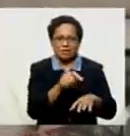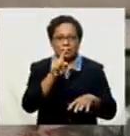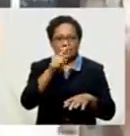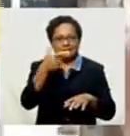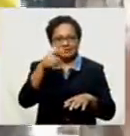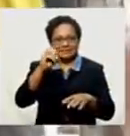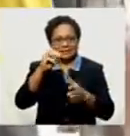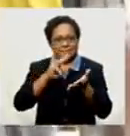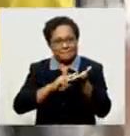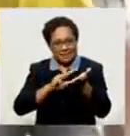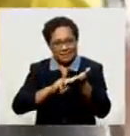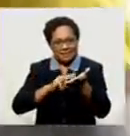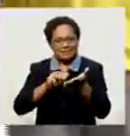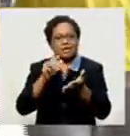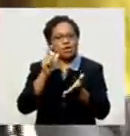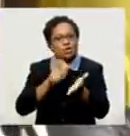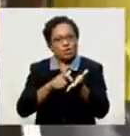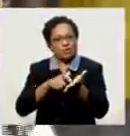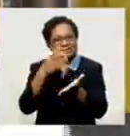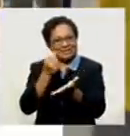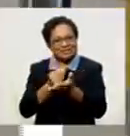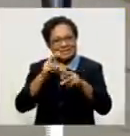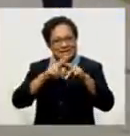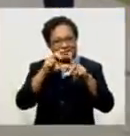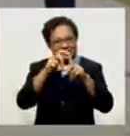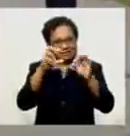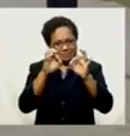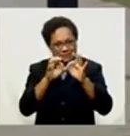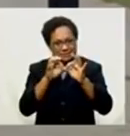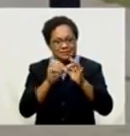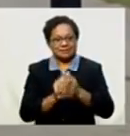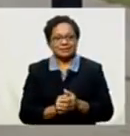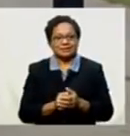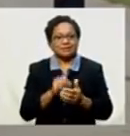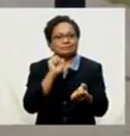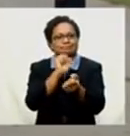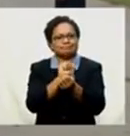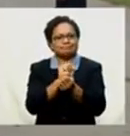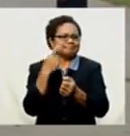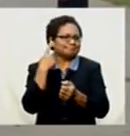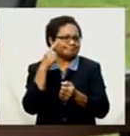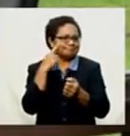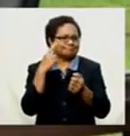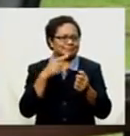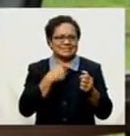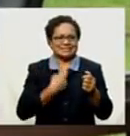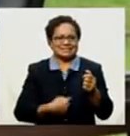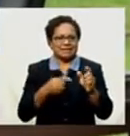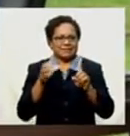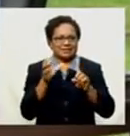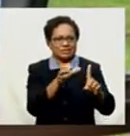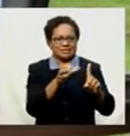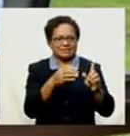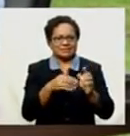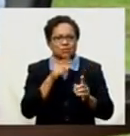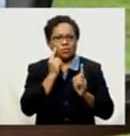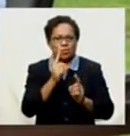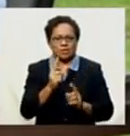$170 million loan guarantee for FDB. And arrests for breach of self-isolation orders.